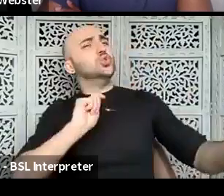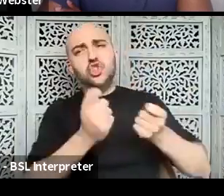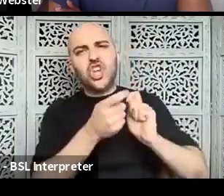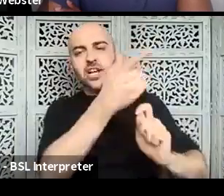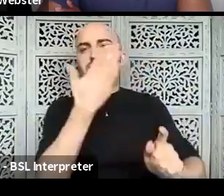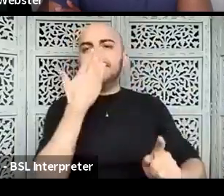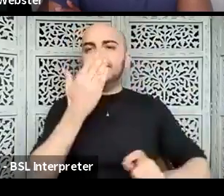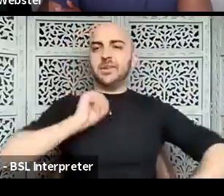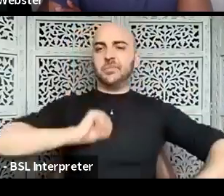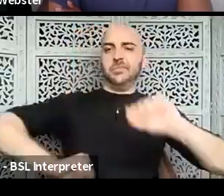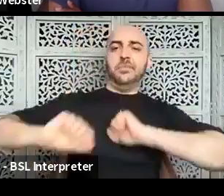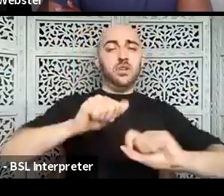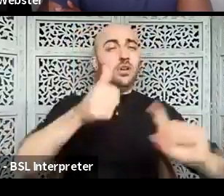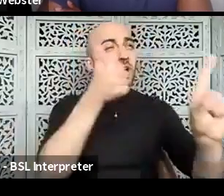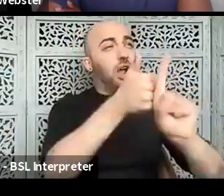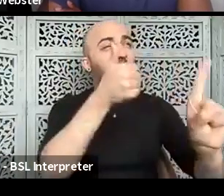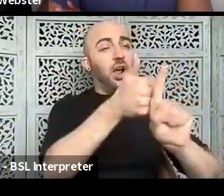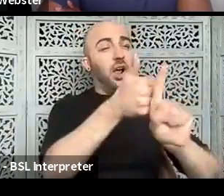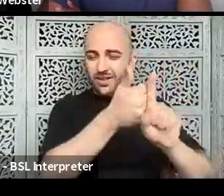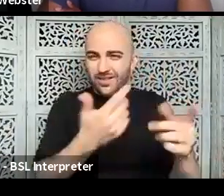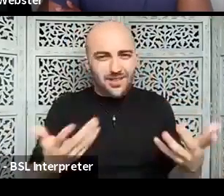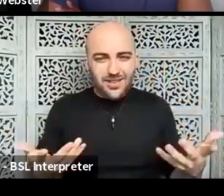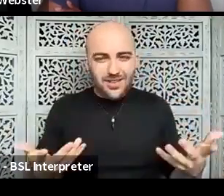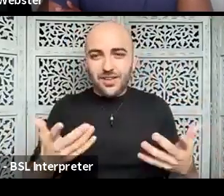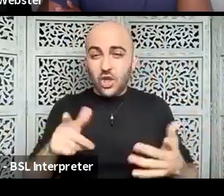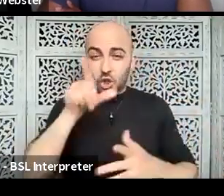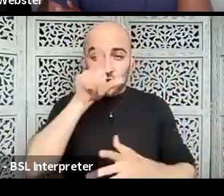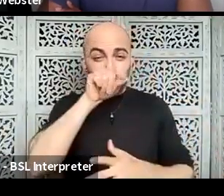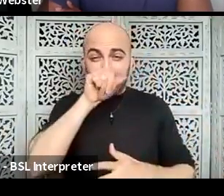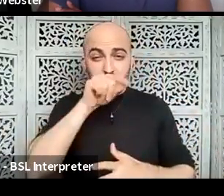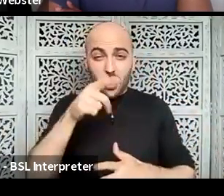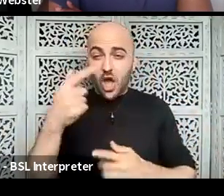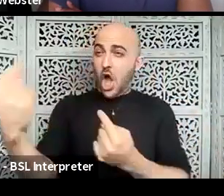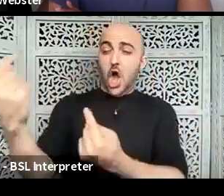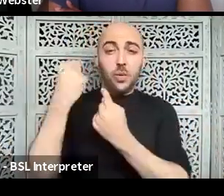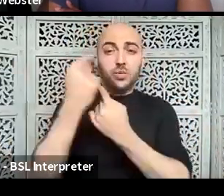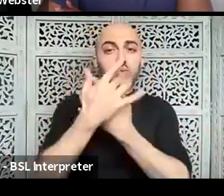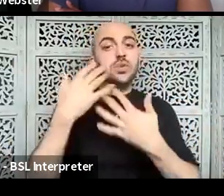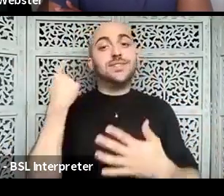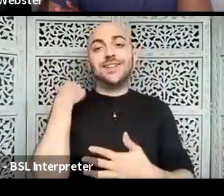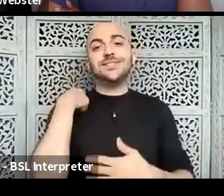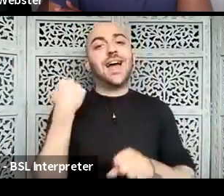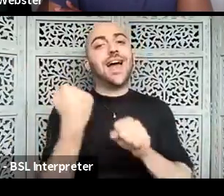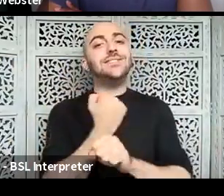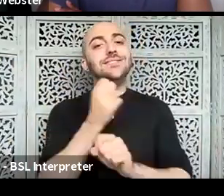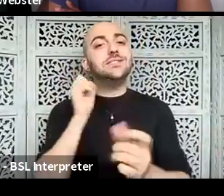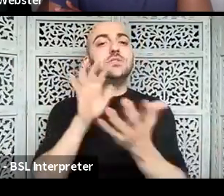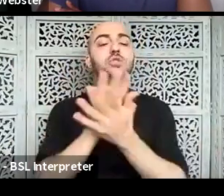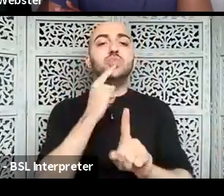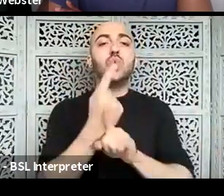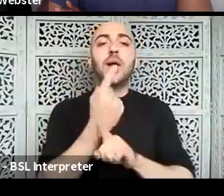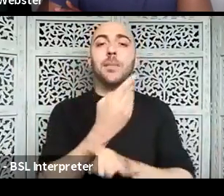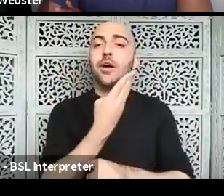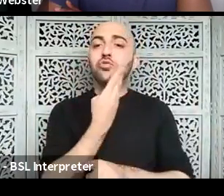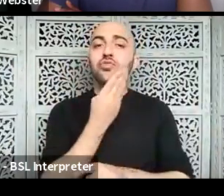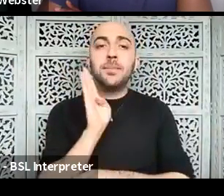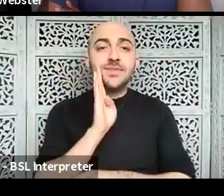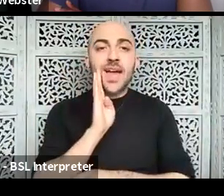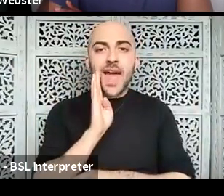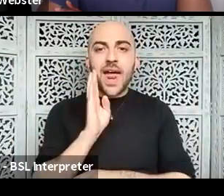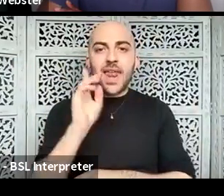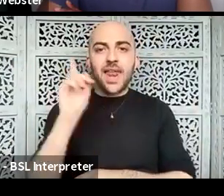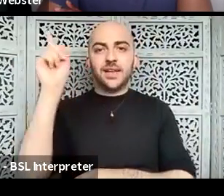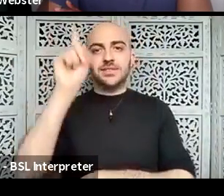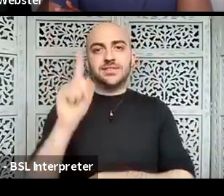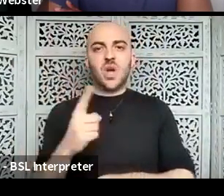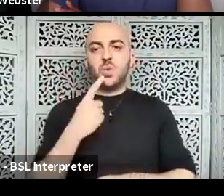I've through Twitter, I mean, the amount of abuse I get. Yesterday I did a post about Ramadan, and one of the comments was, point 14,